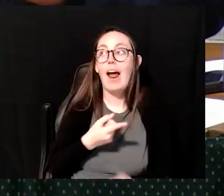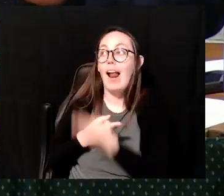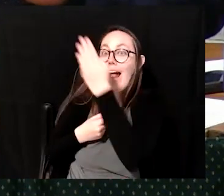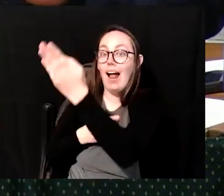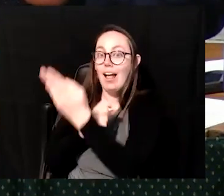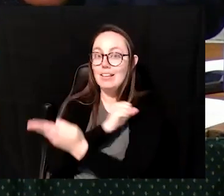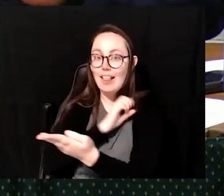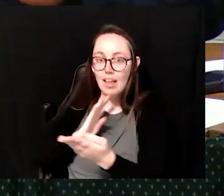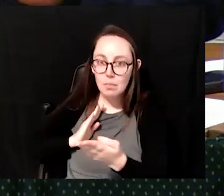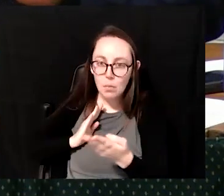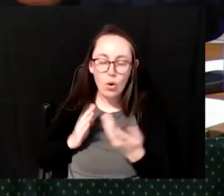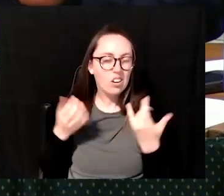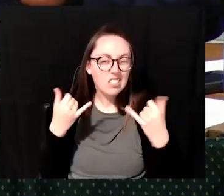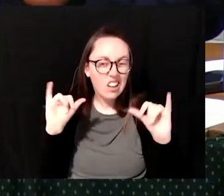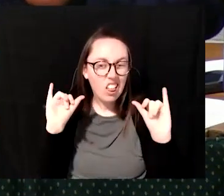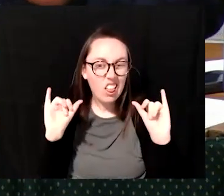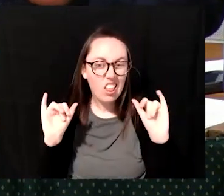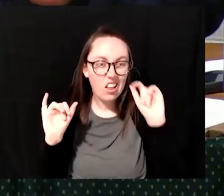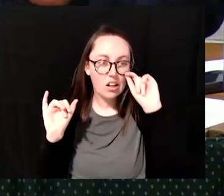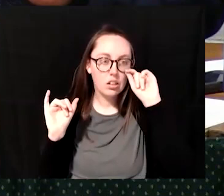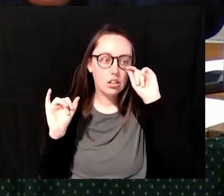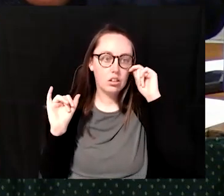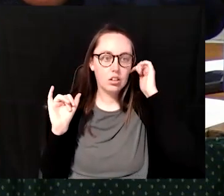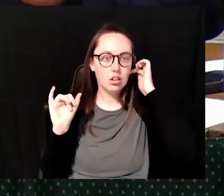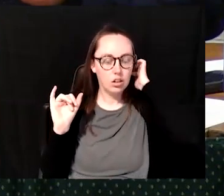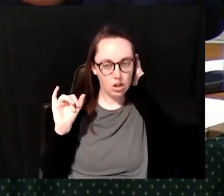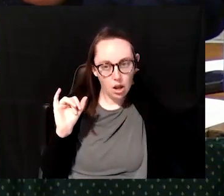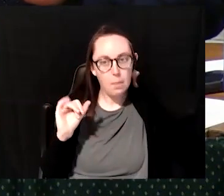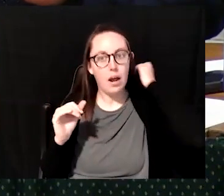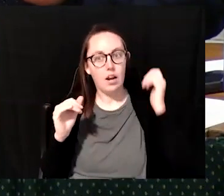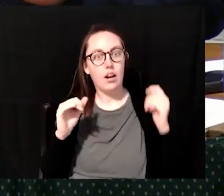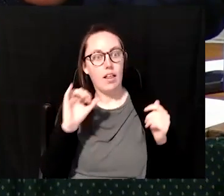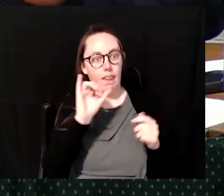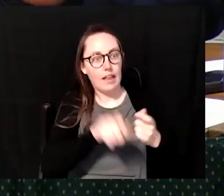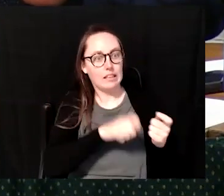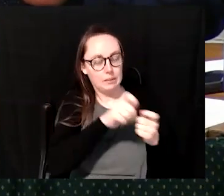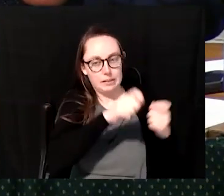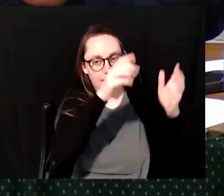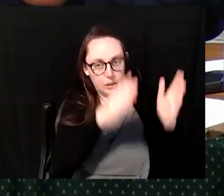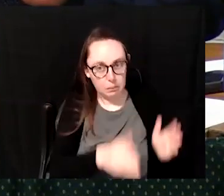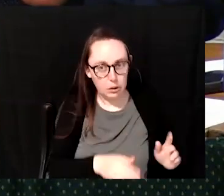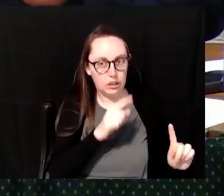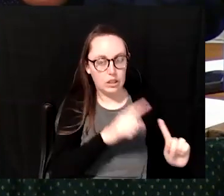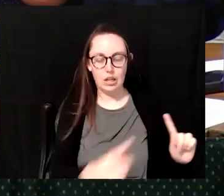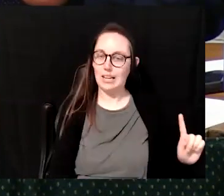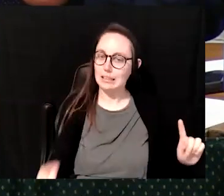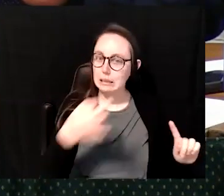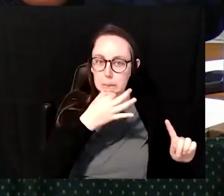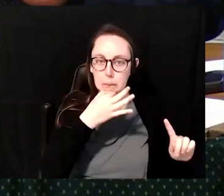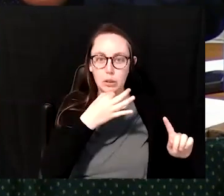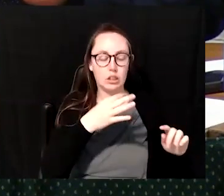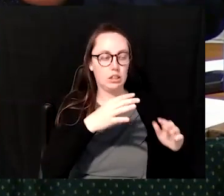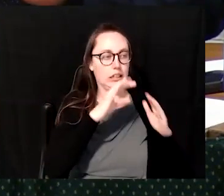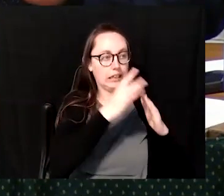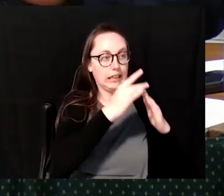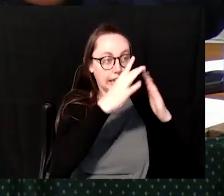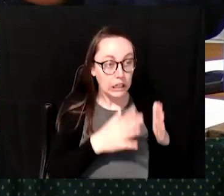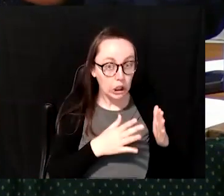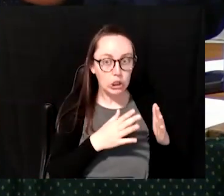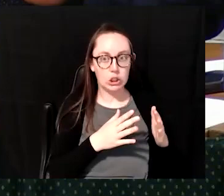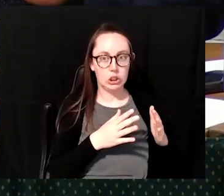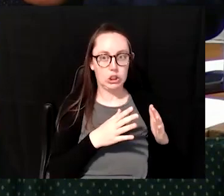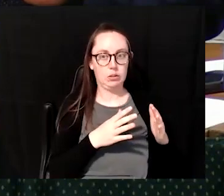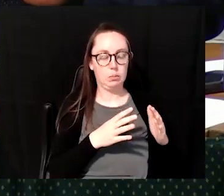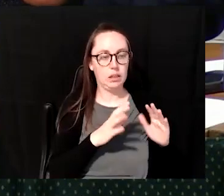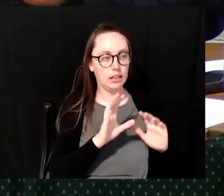process but it would be somebody who's got the expertise and the leadership and the ability to pull different partners